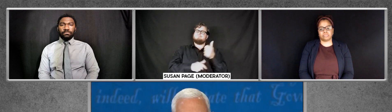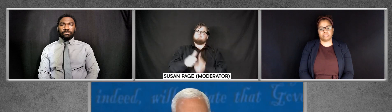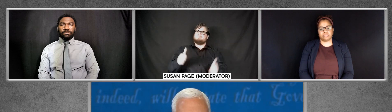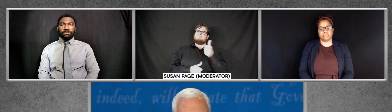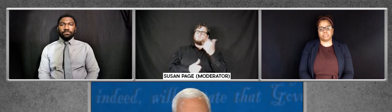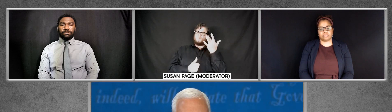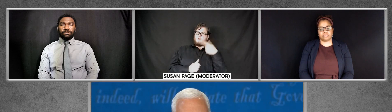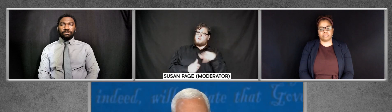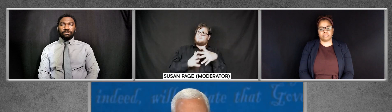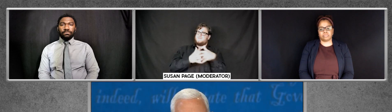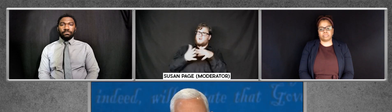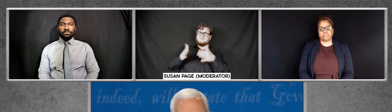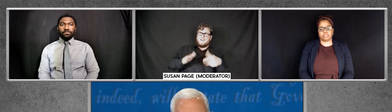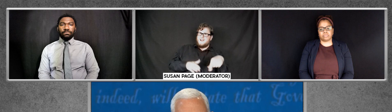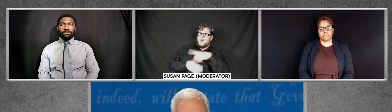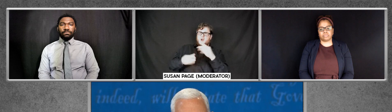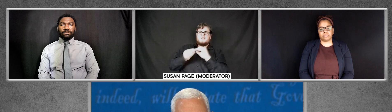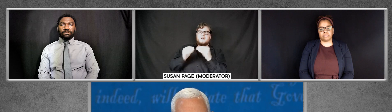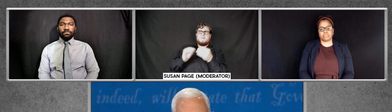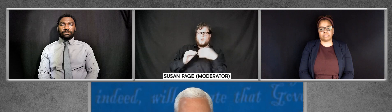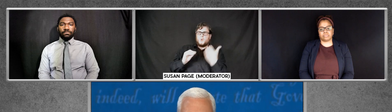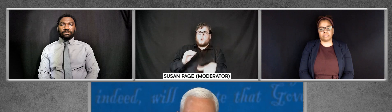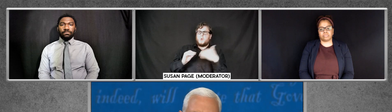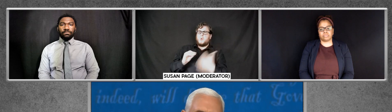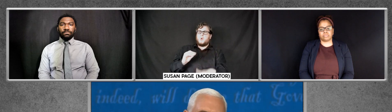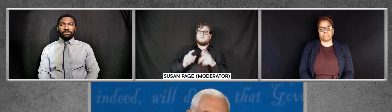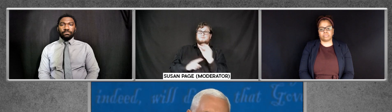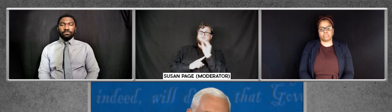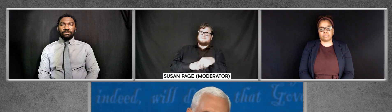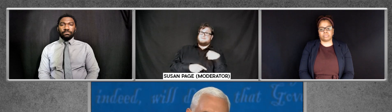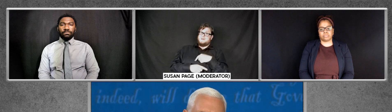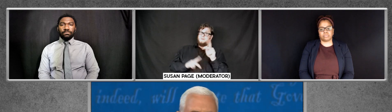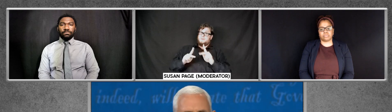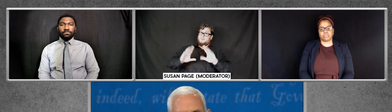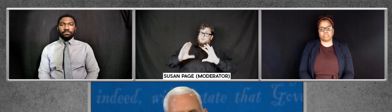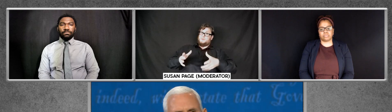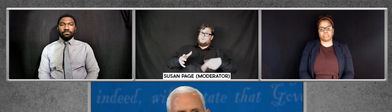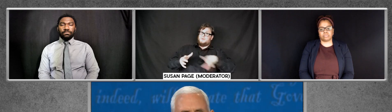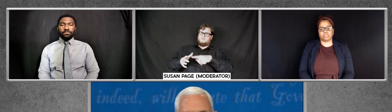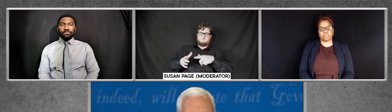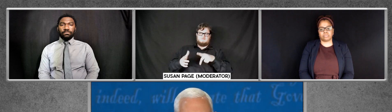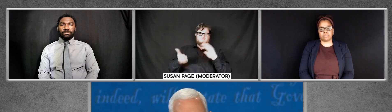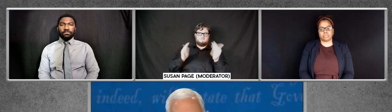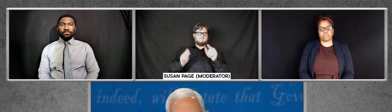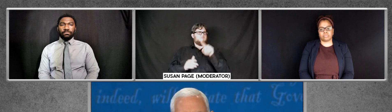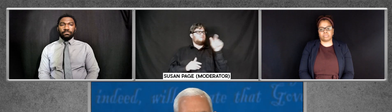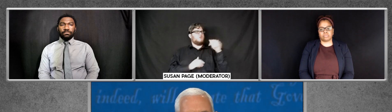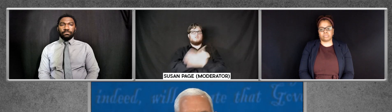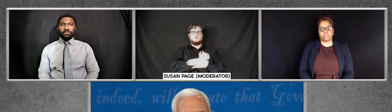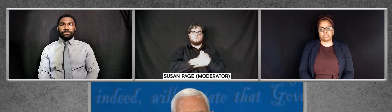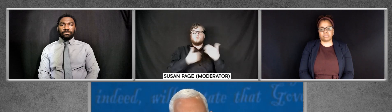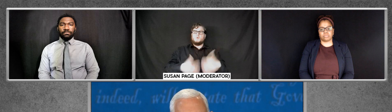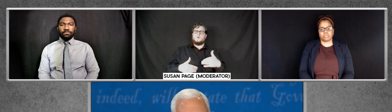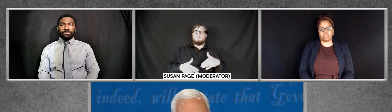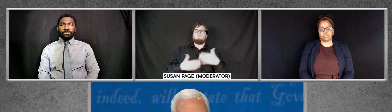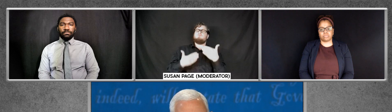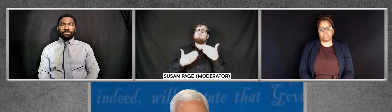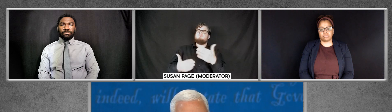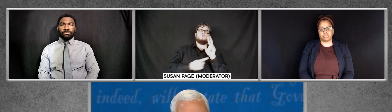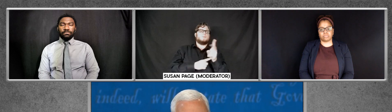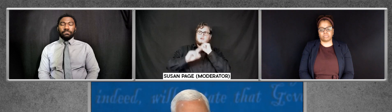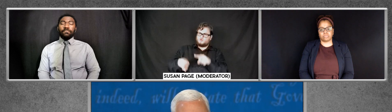of our population higher than that of almost every other wealthy country? And you have 2 minutes to respond without interruption.